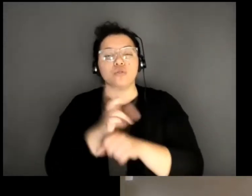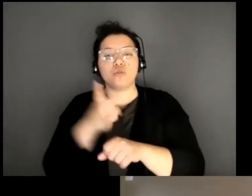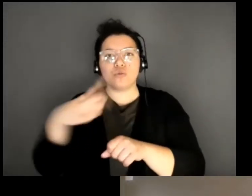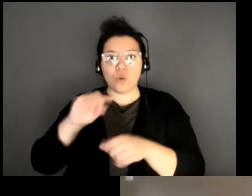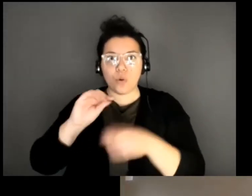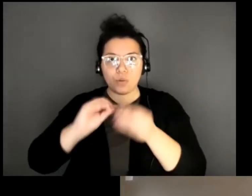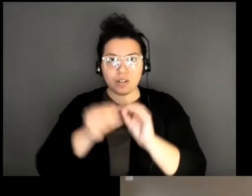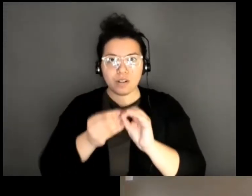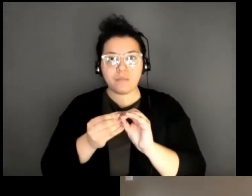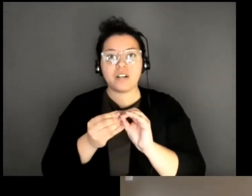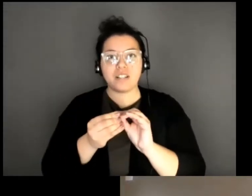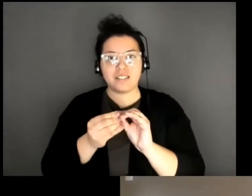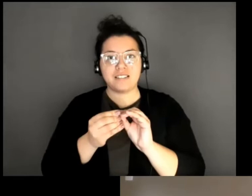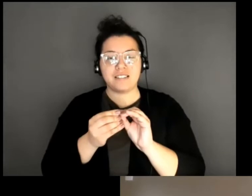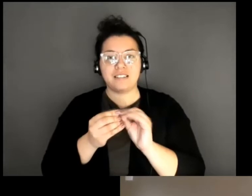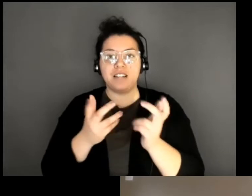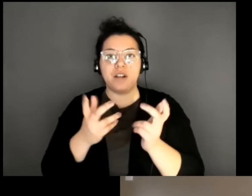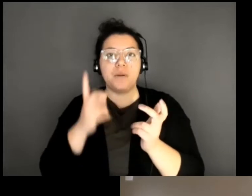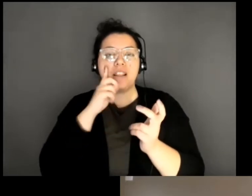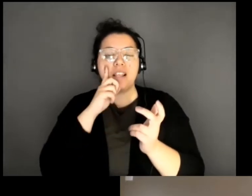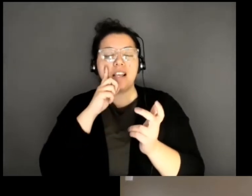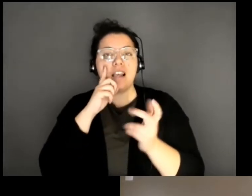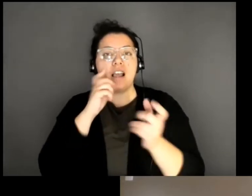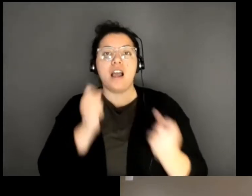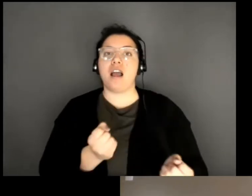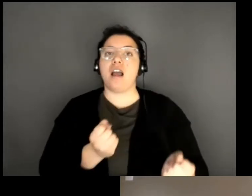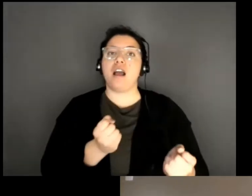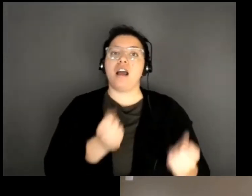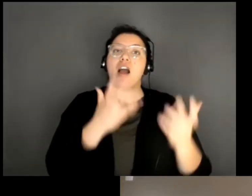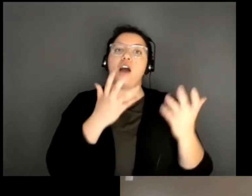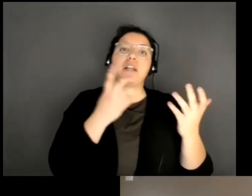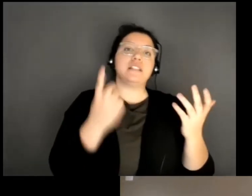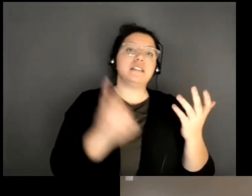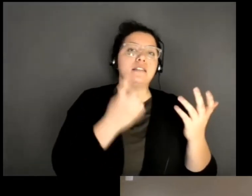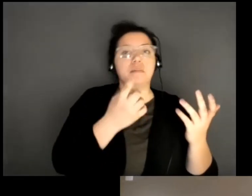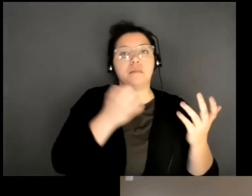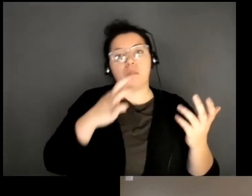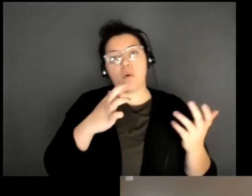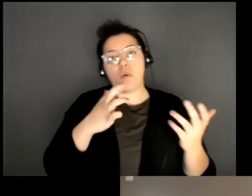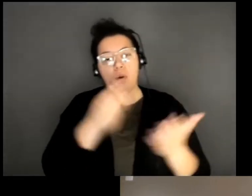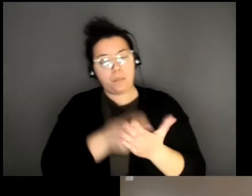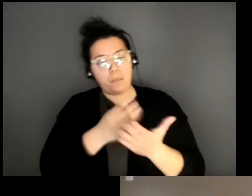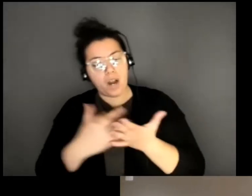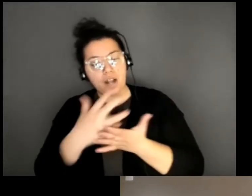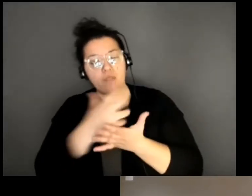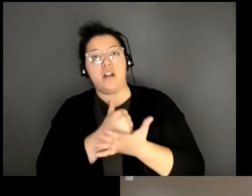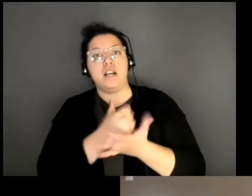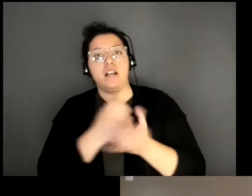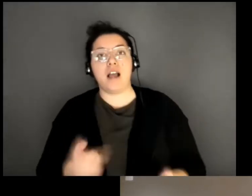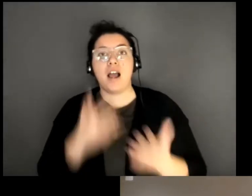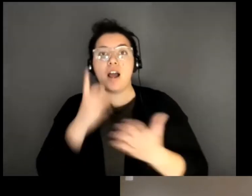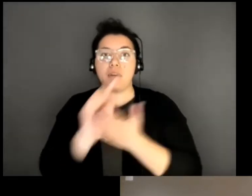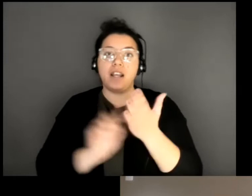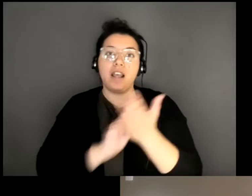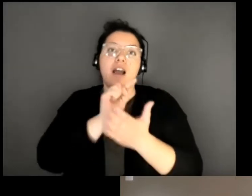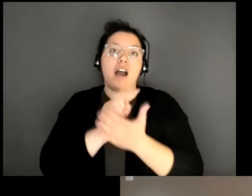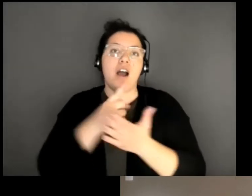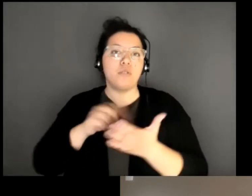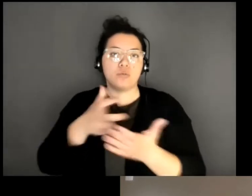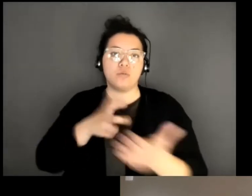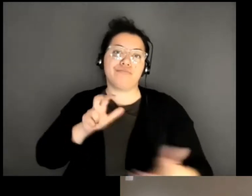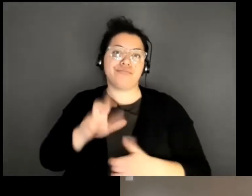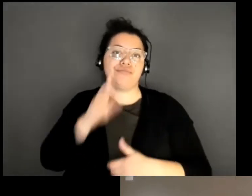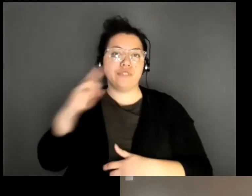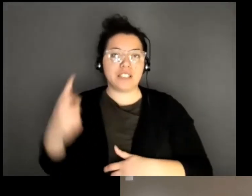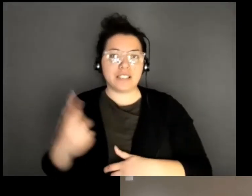many of something we've done or how much money we have raised or whatever our number, how many hours we spent, right? So listen for the